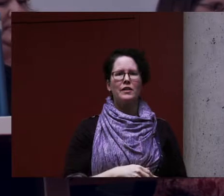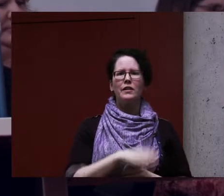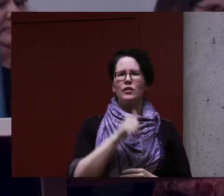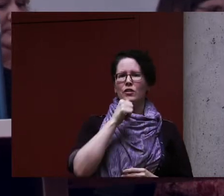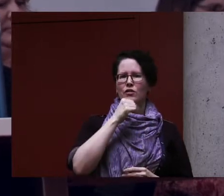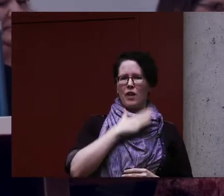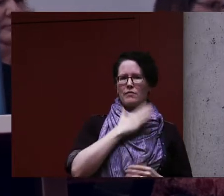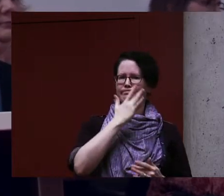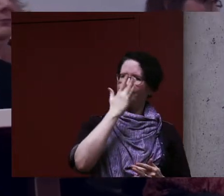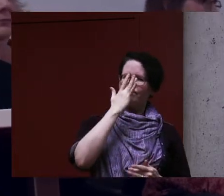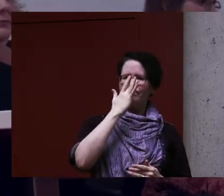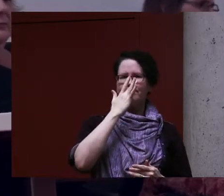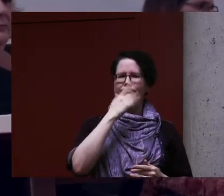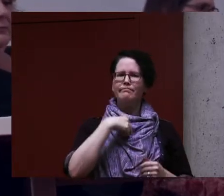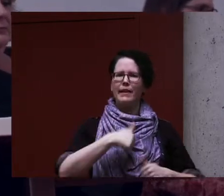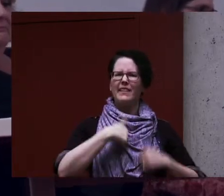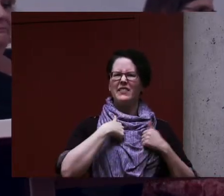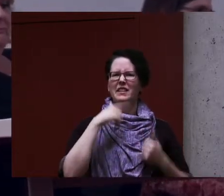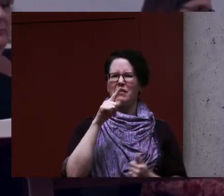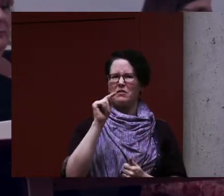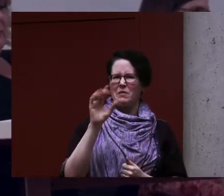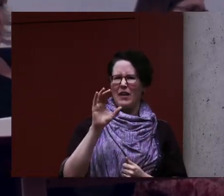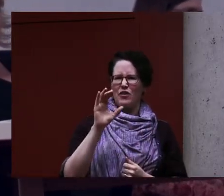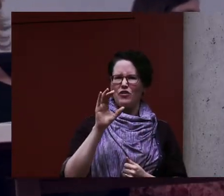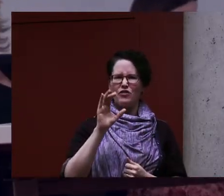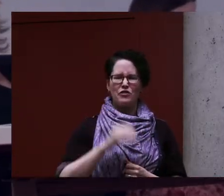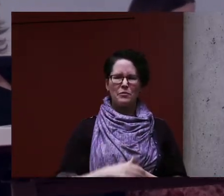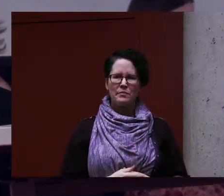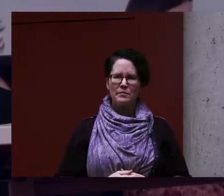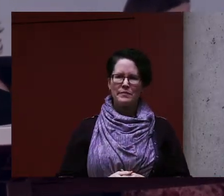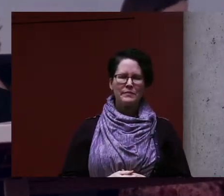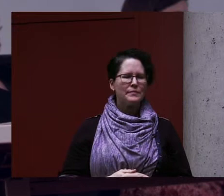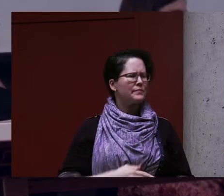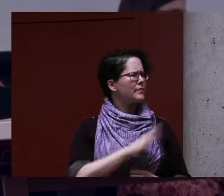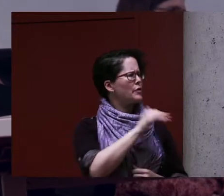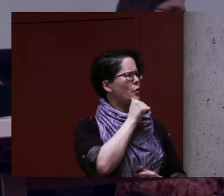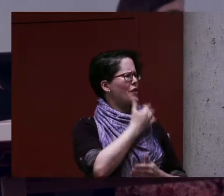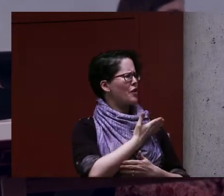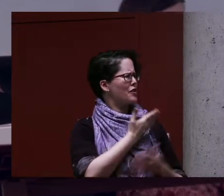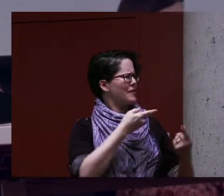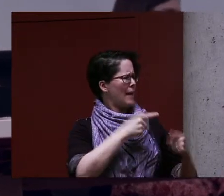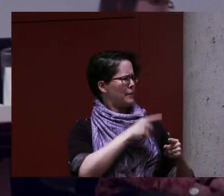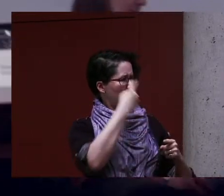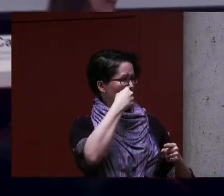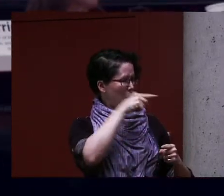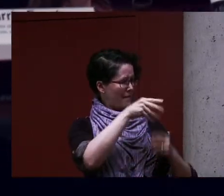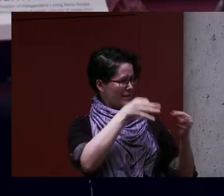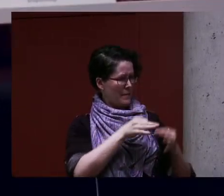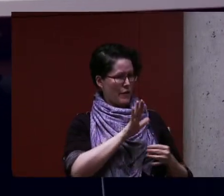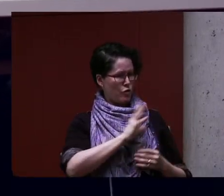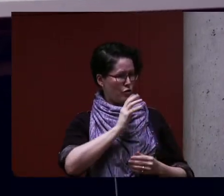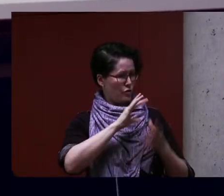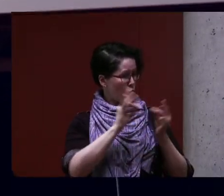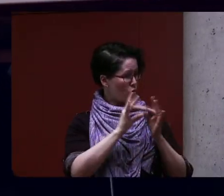Laura, who resides in long-term care facility. And can you please explain how your daughter came to be in long-term care, and how